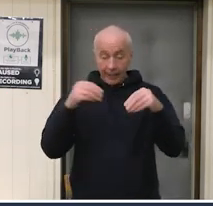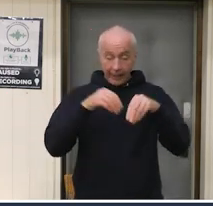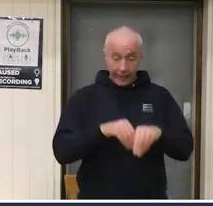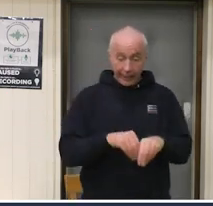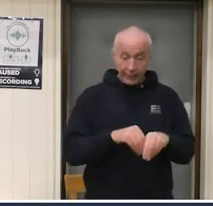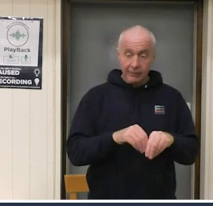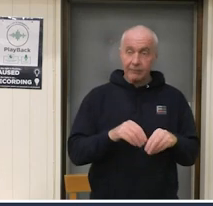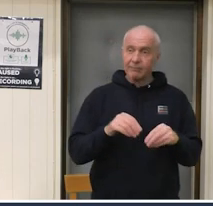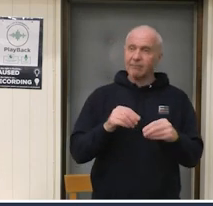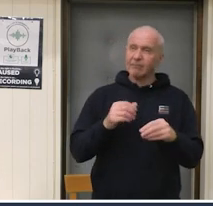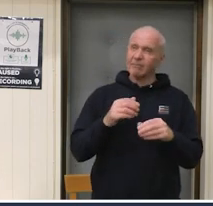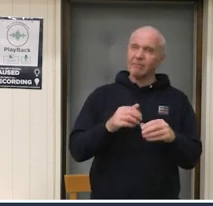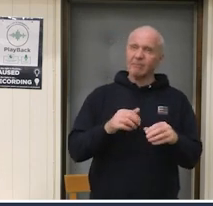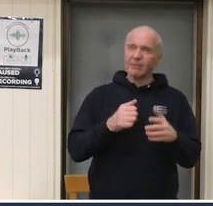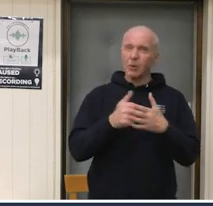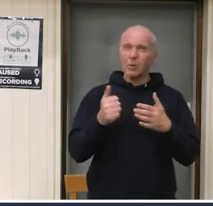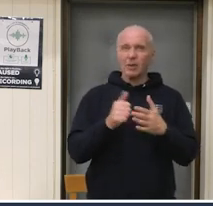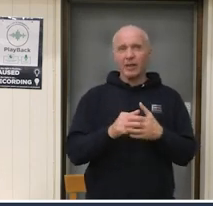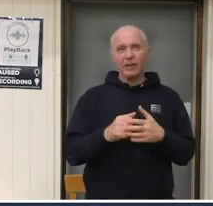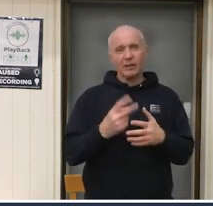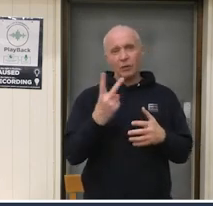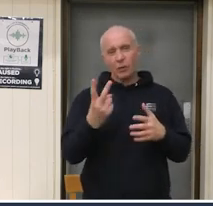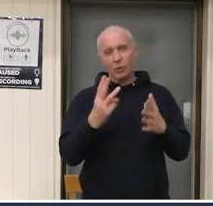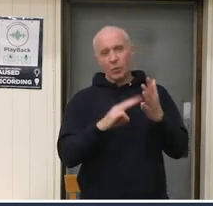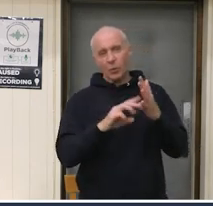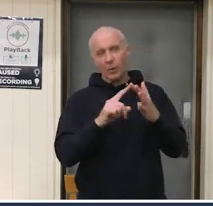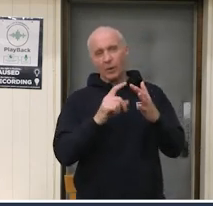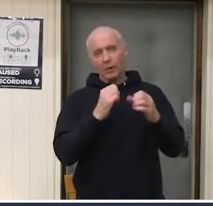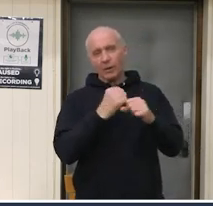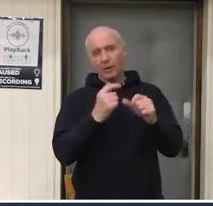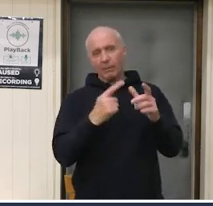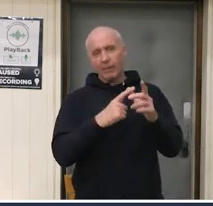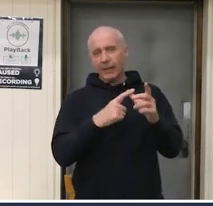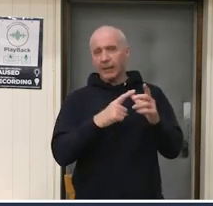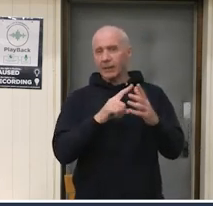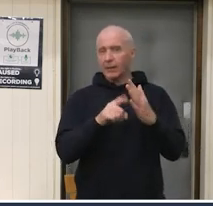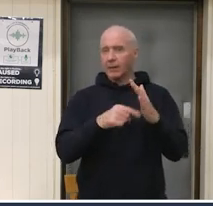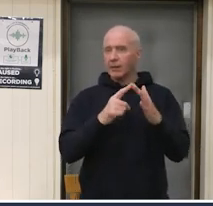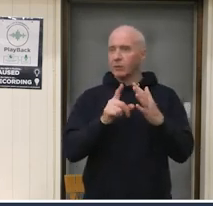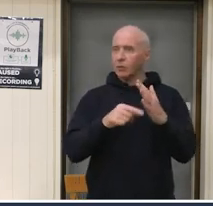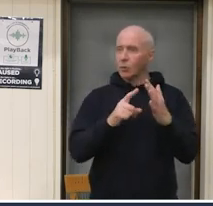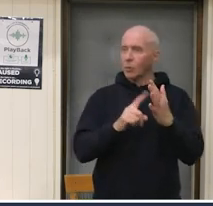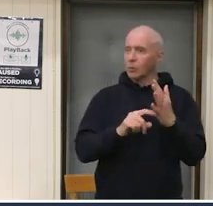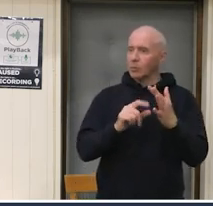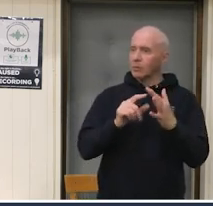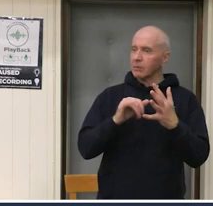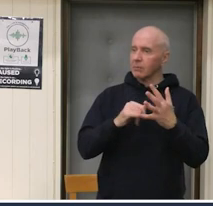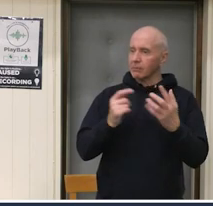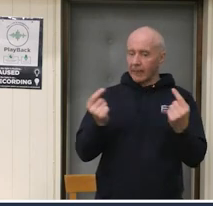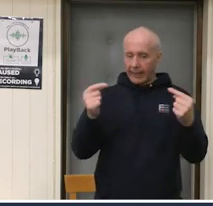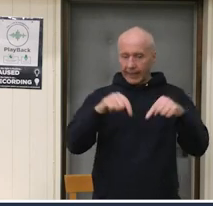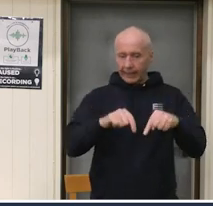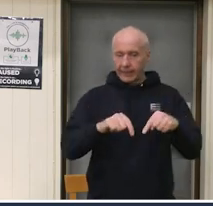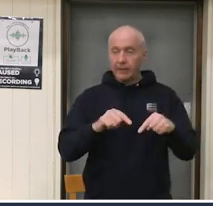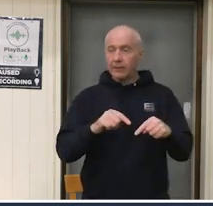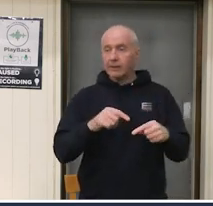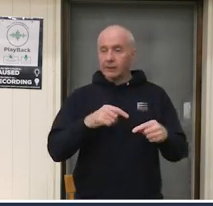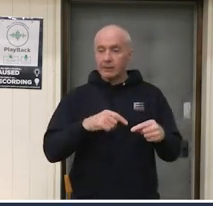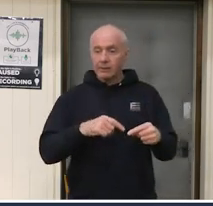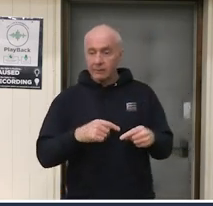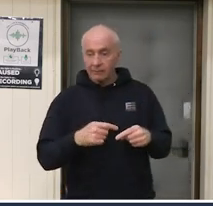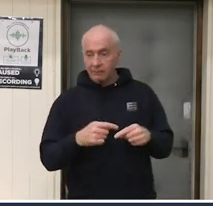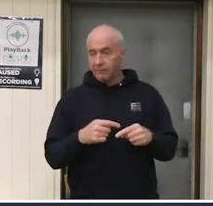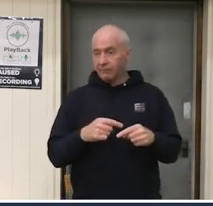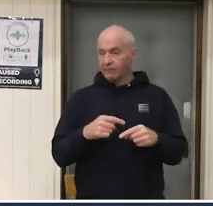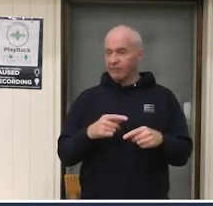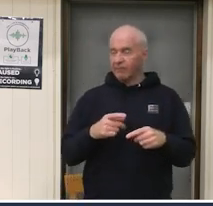of megajoules in, something like that. I mean, we don't know quite yet because we haven't, well, we have done it, but not to some great degree. So they